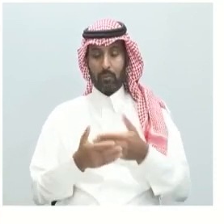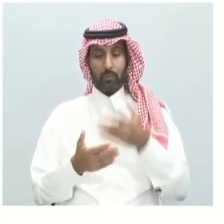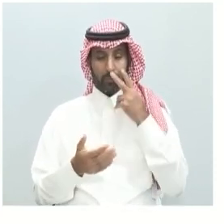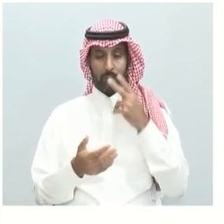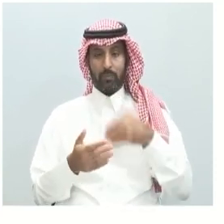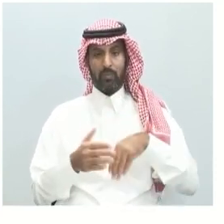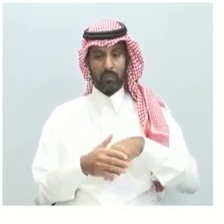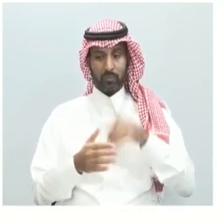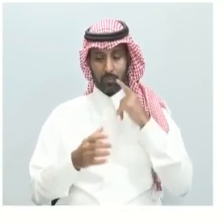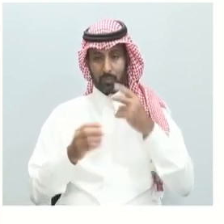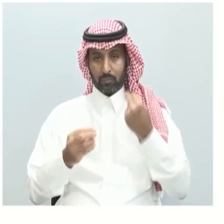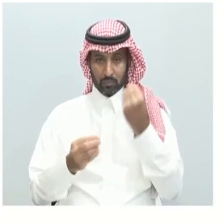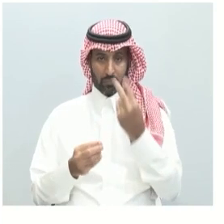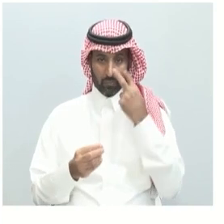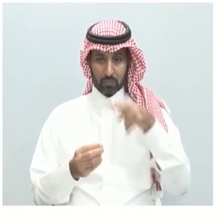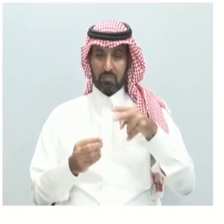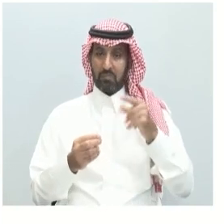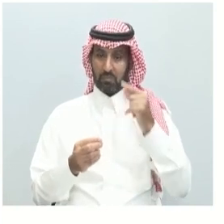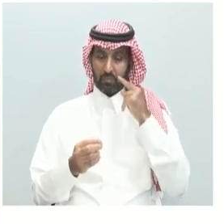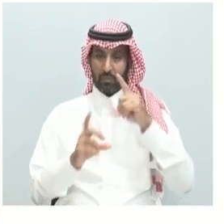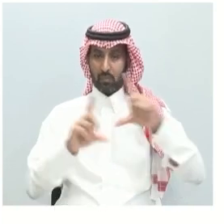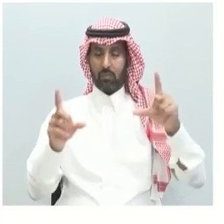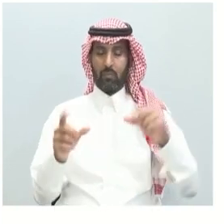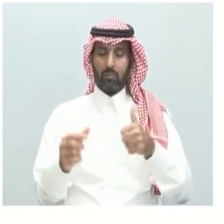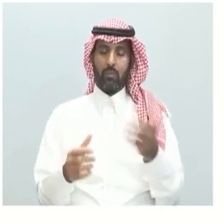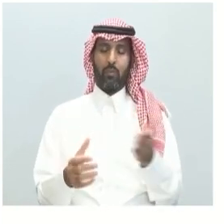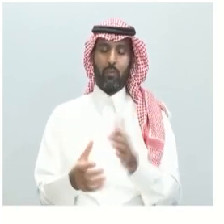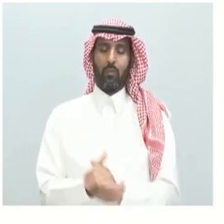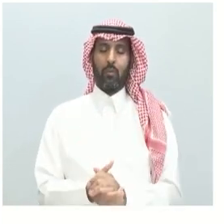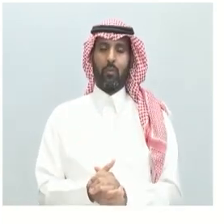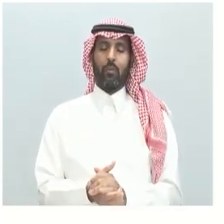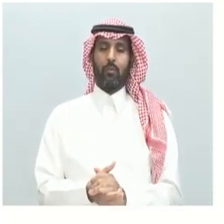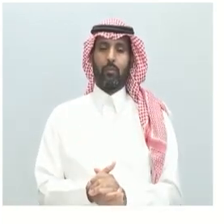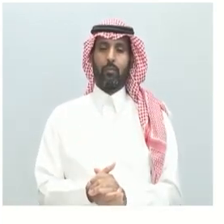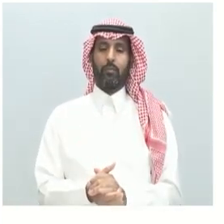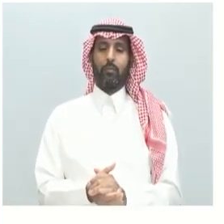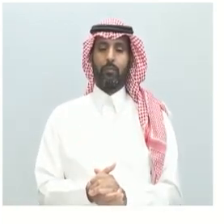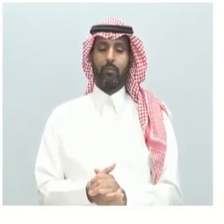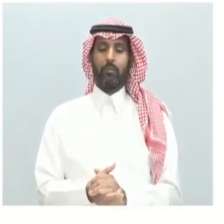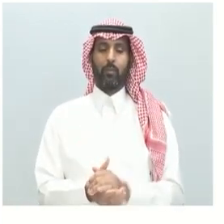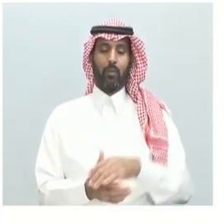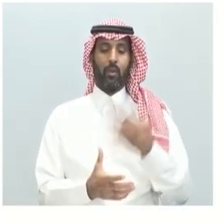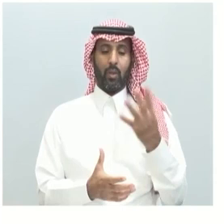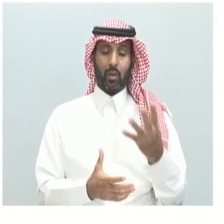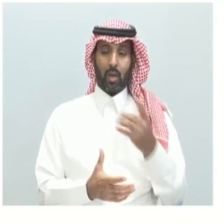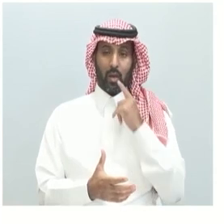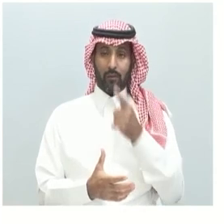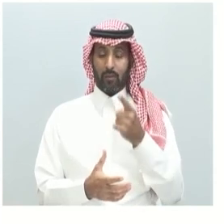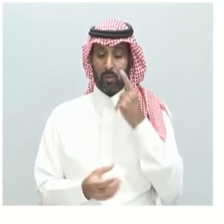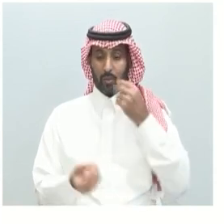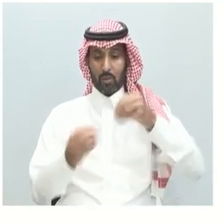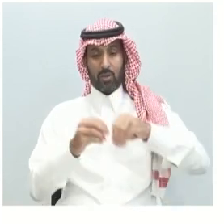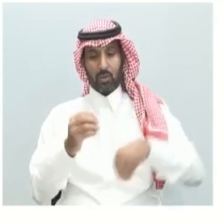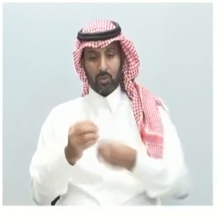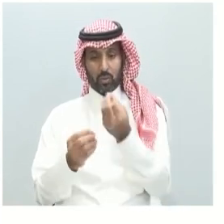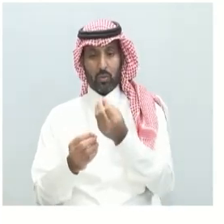Do we see or we will see? Yes, we will see the game better. Number five, if you mix flour